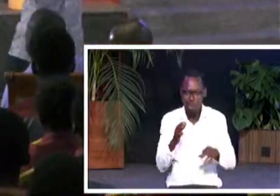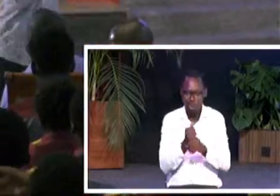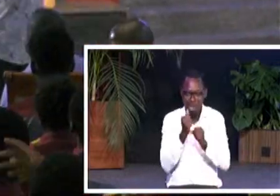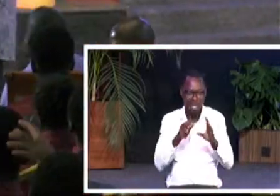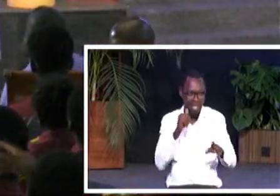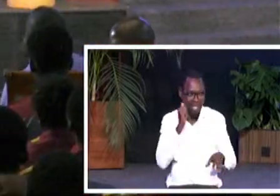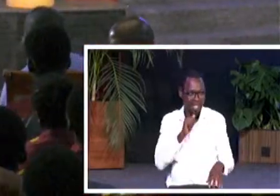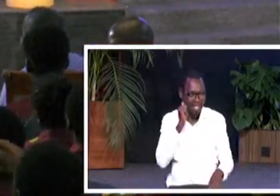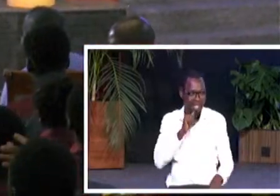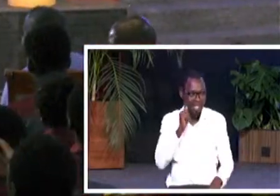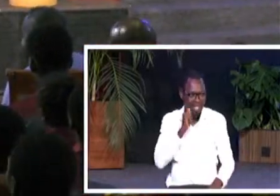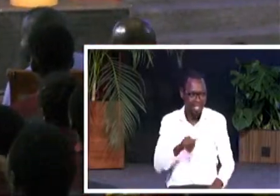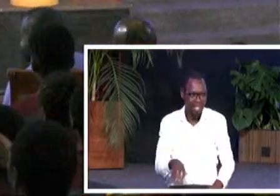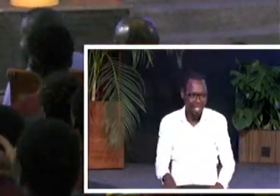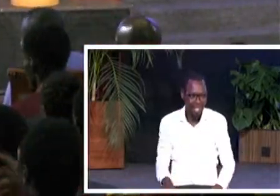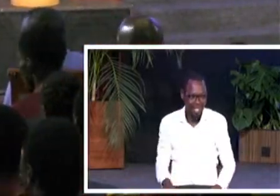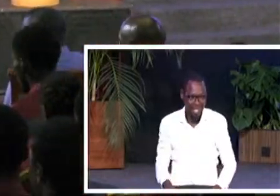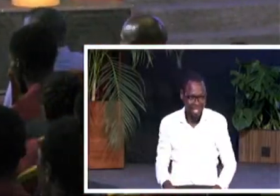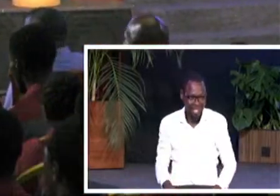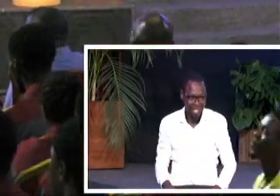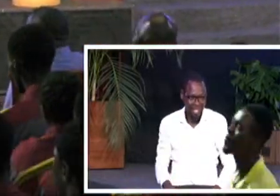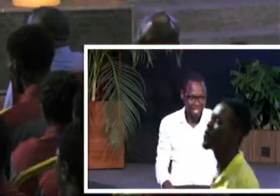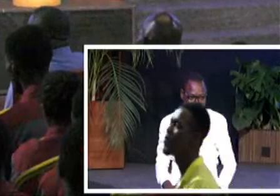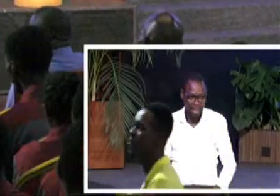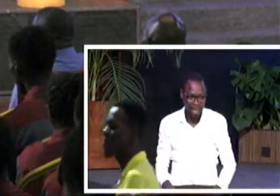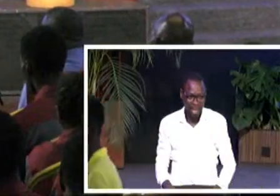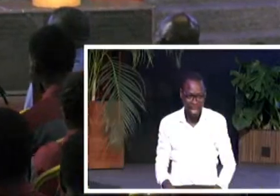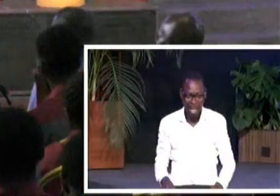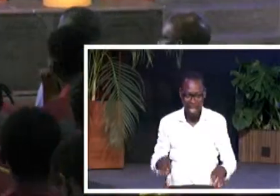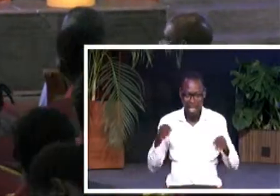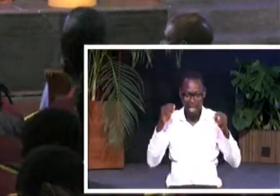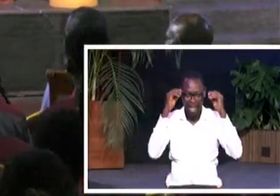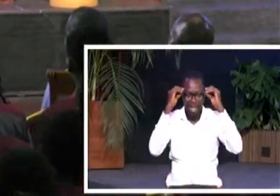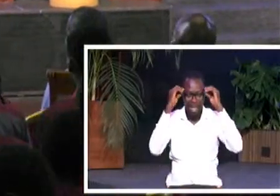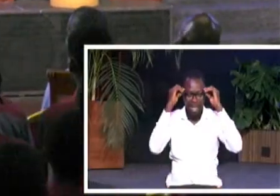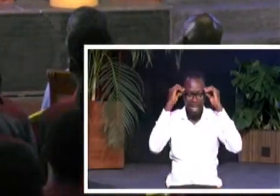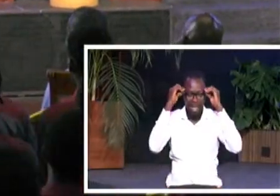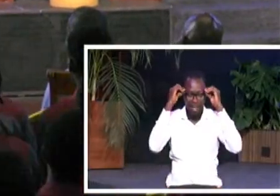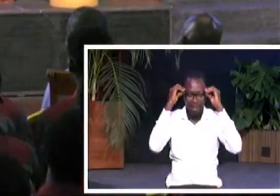Oh, Charlie, give me a book.